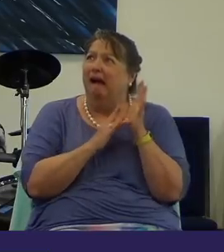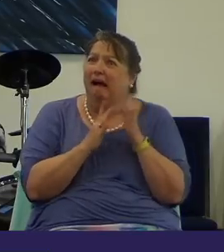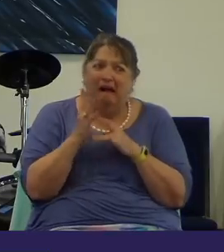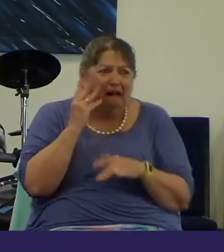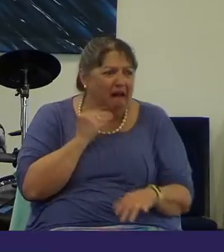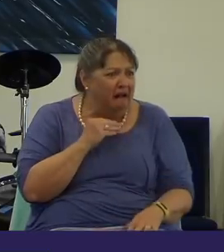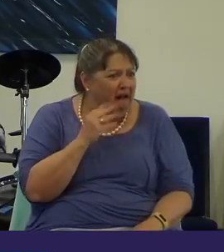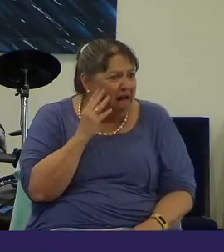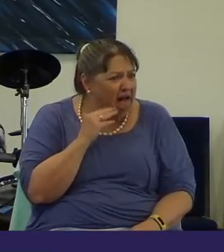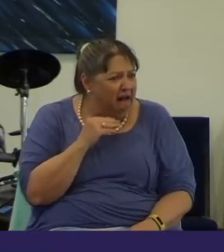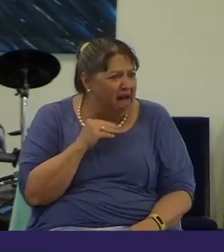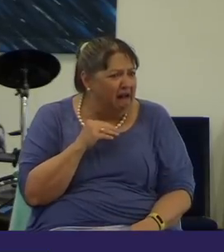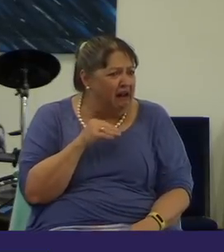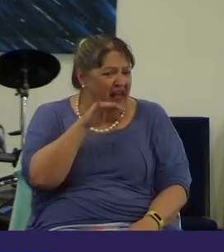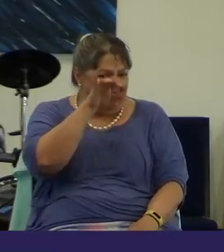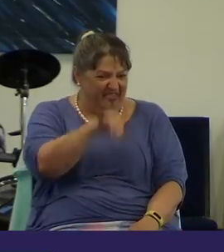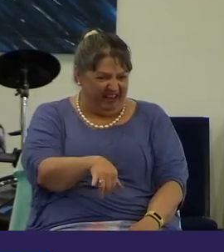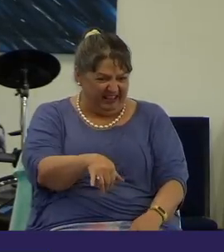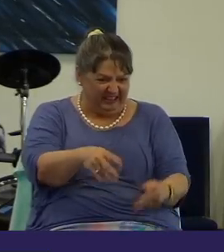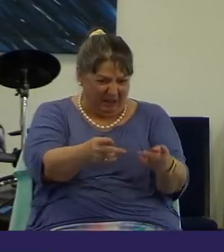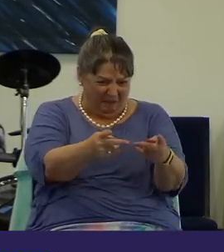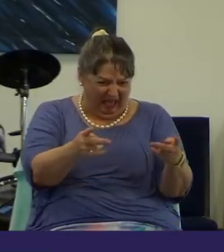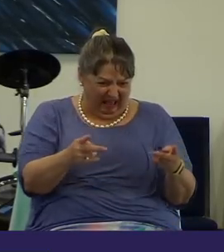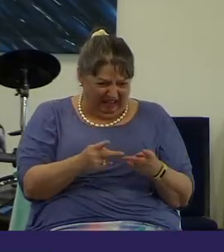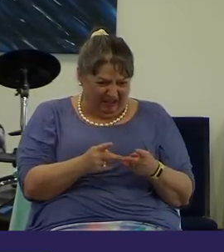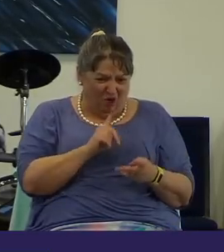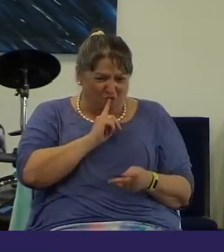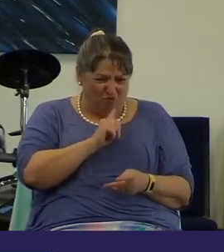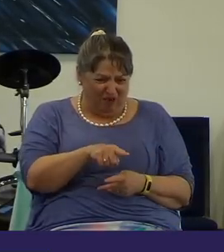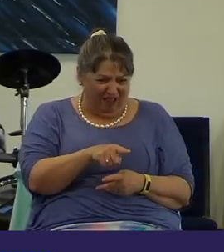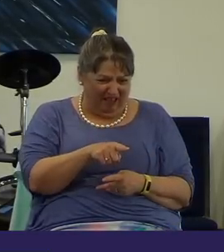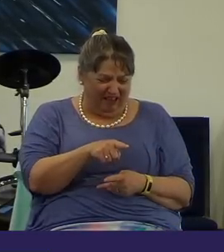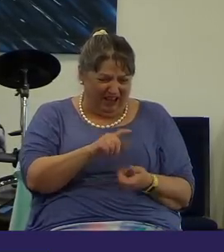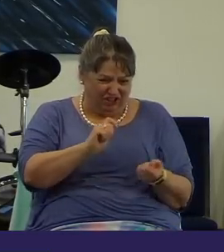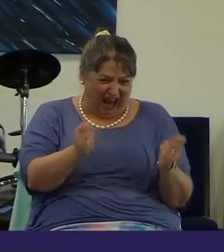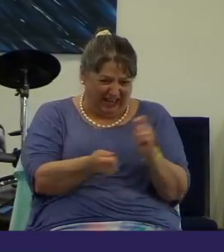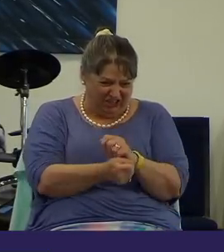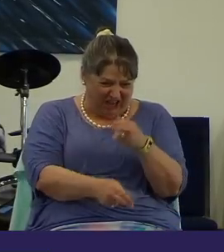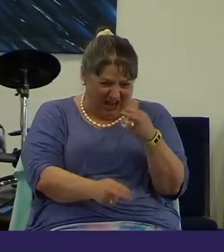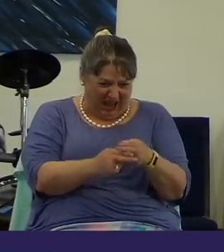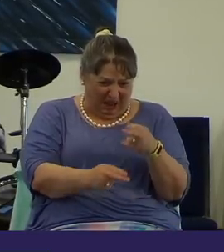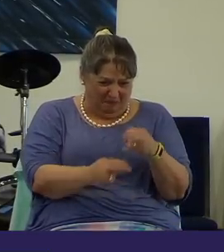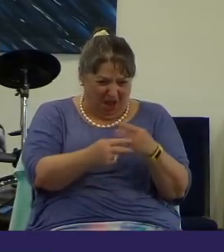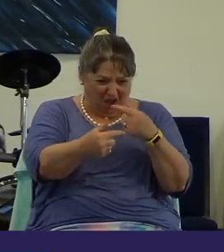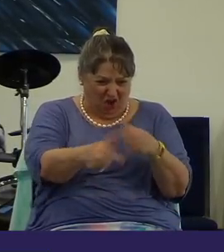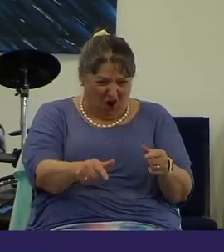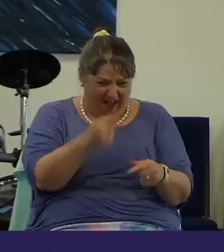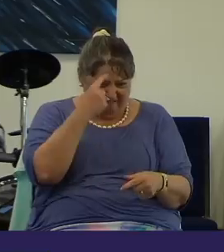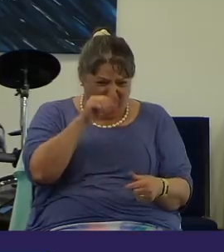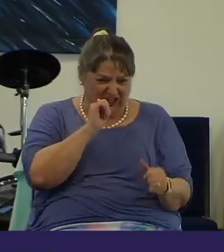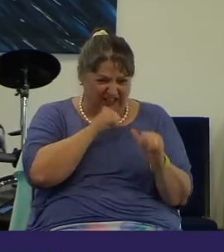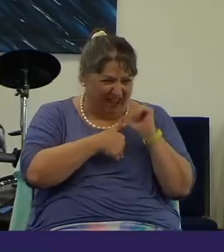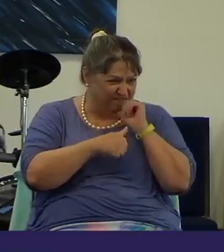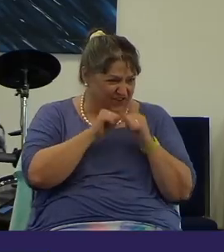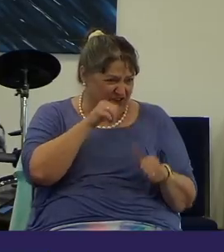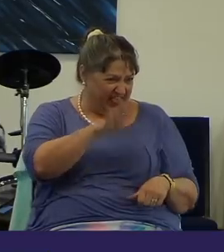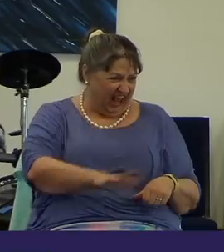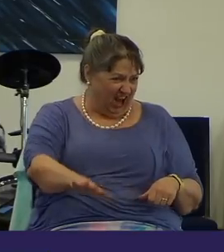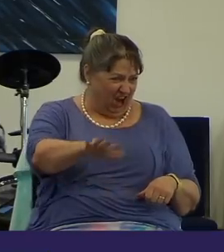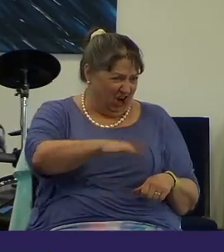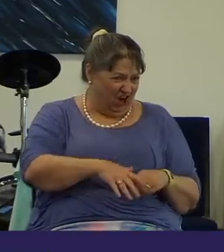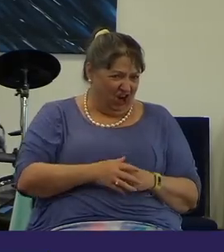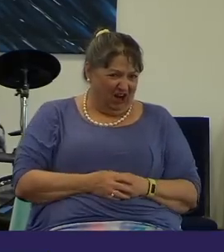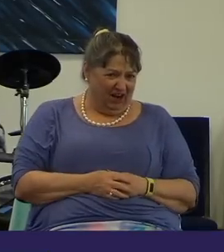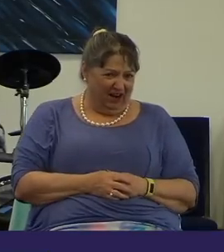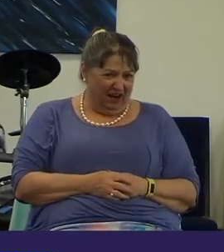I call the Garden of Gethsemane the Garden of Suffering. Because it was there in Gethsemane that my